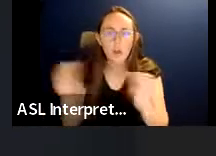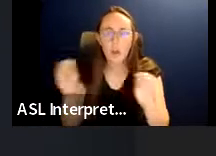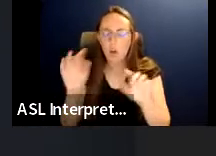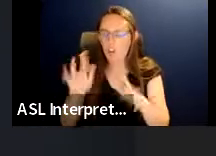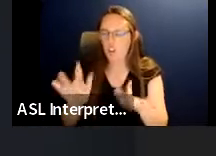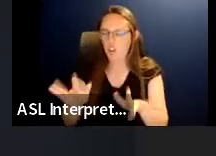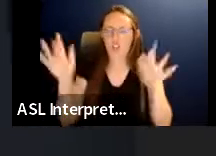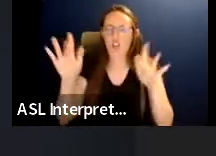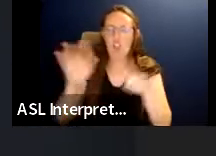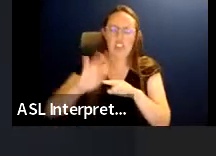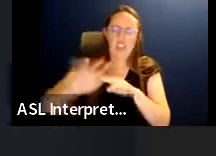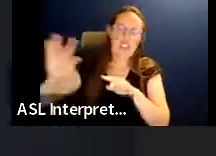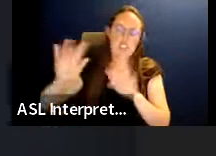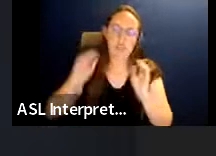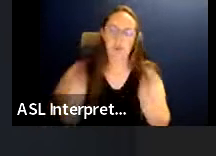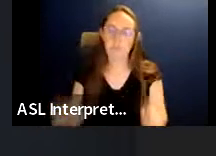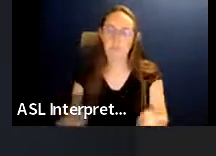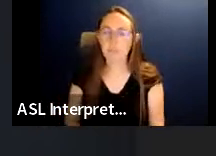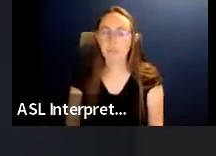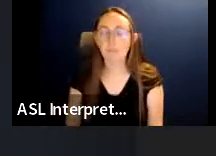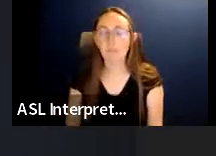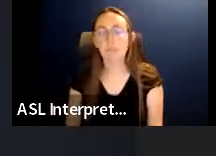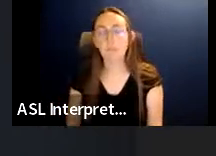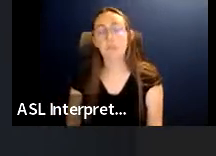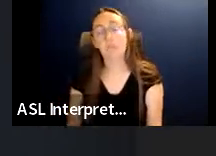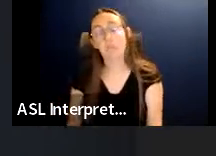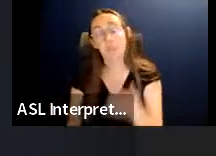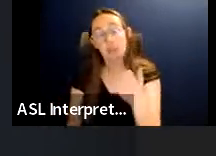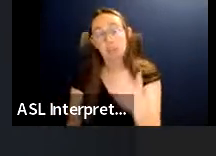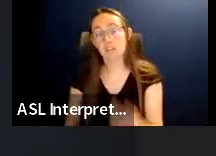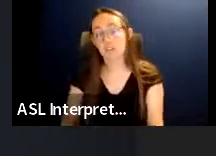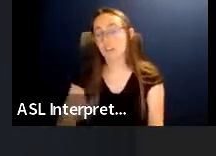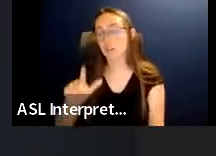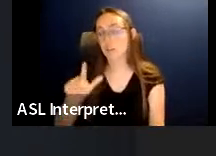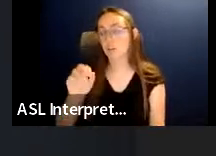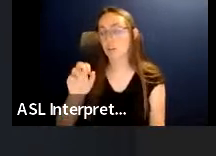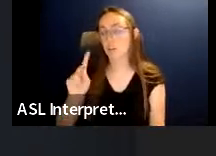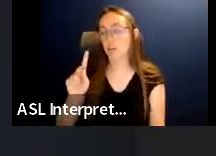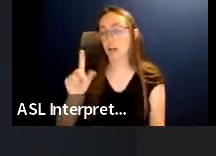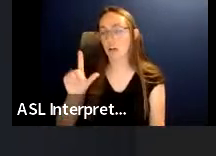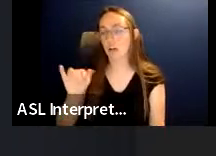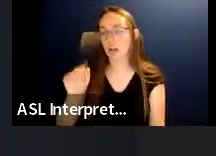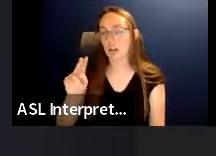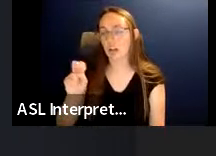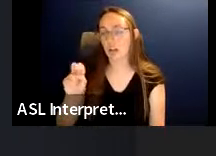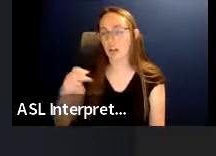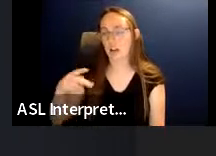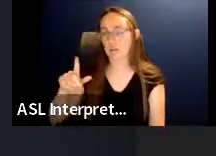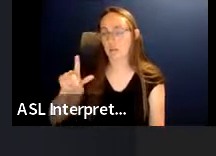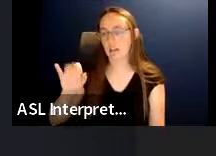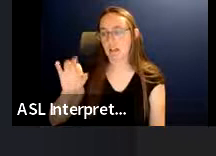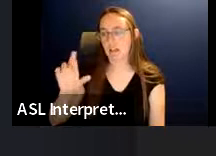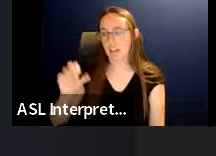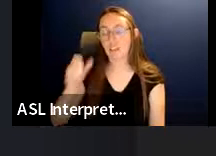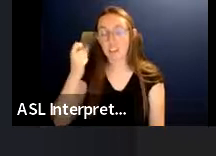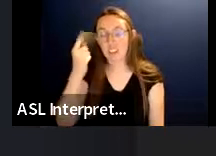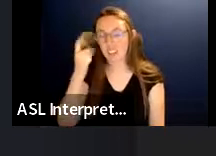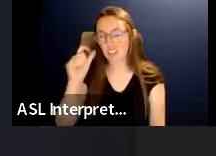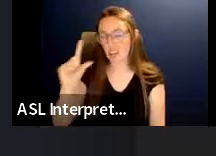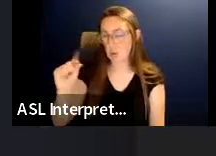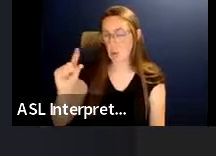acrylic. This is a lock line pliers. And again, these can run you, you know, $20 or